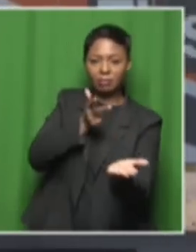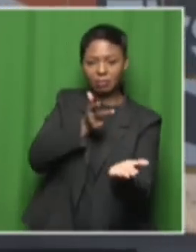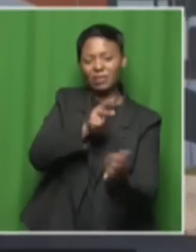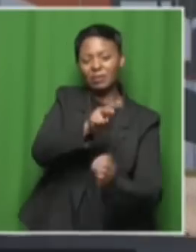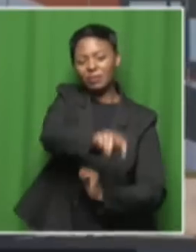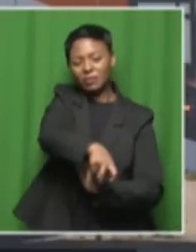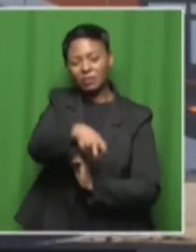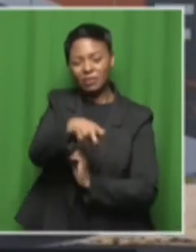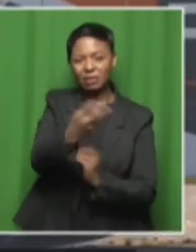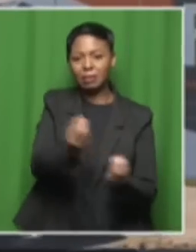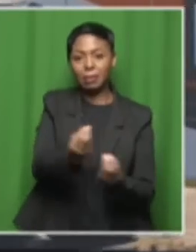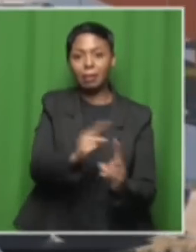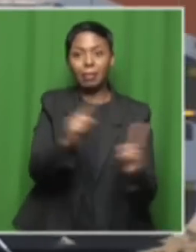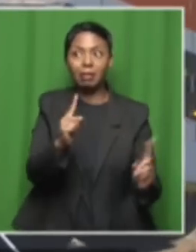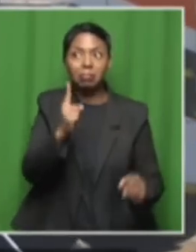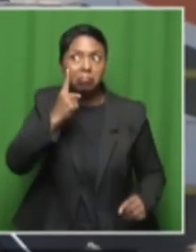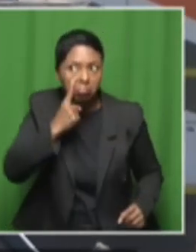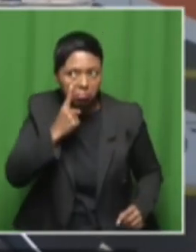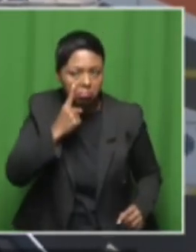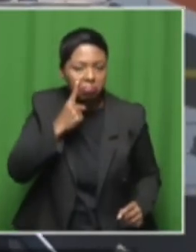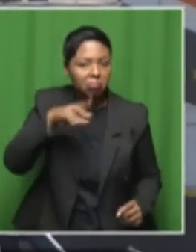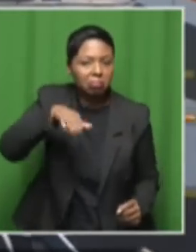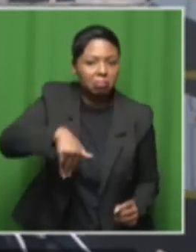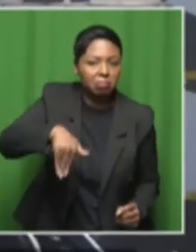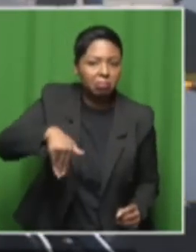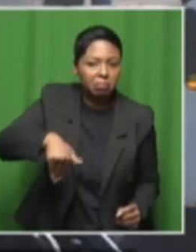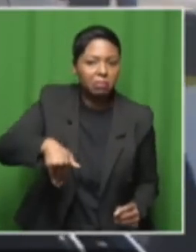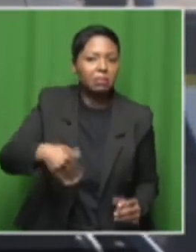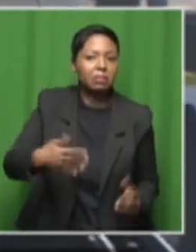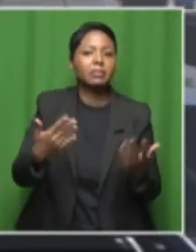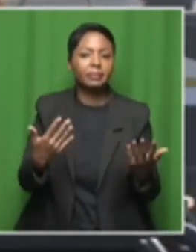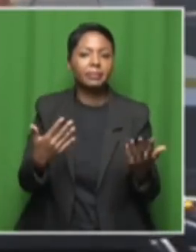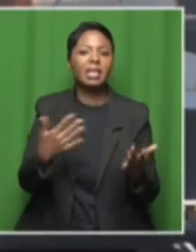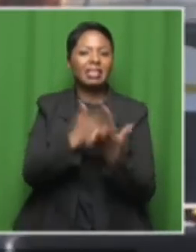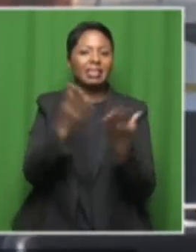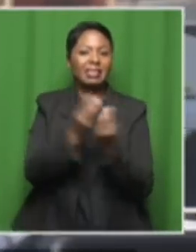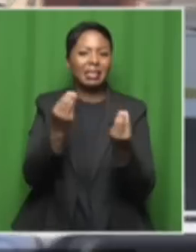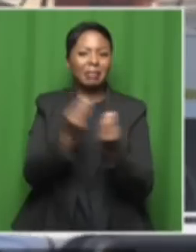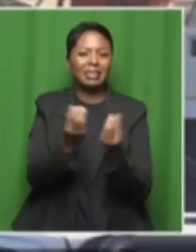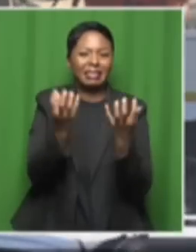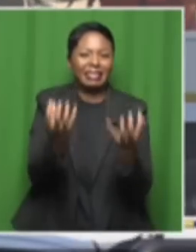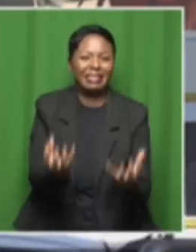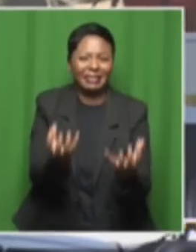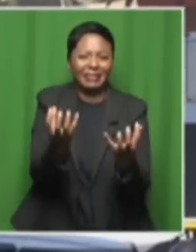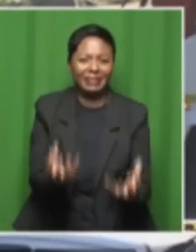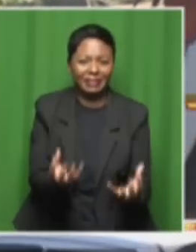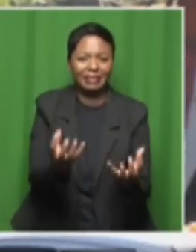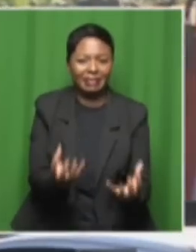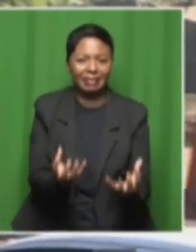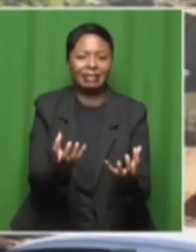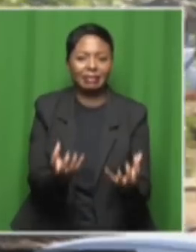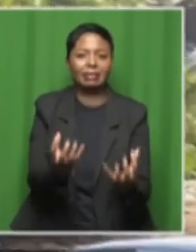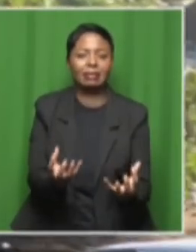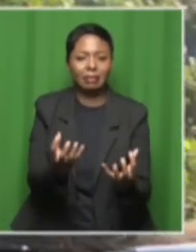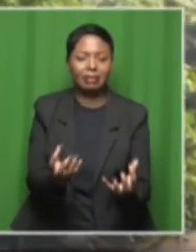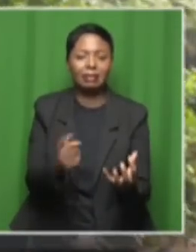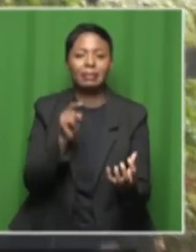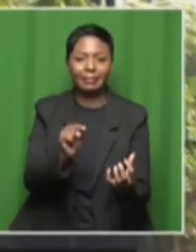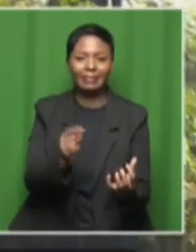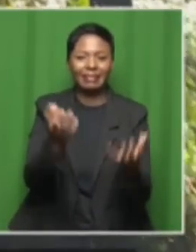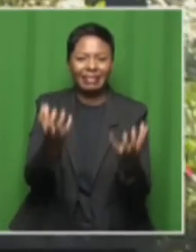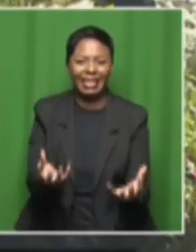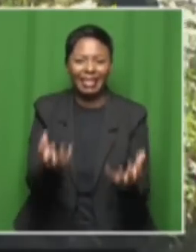screen, it clearly is something very heavy. From the vantage point where we are, we